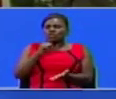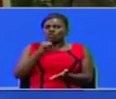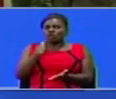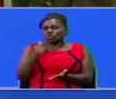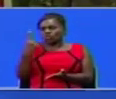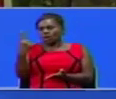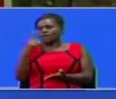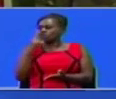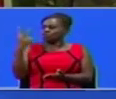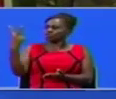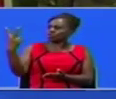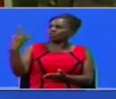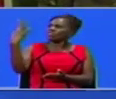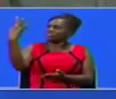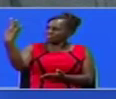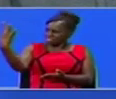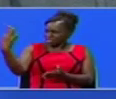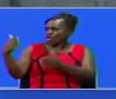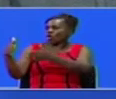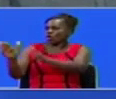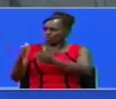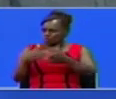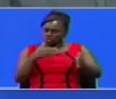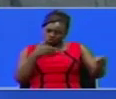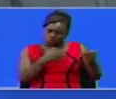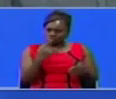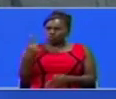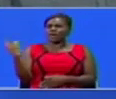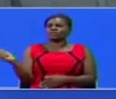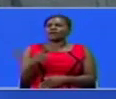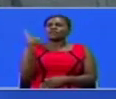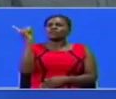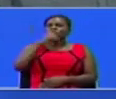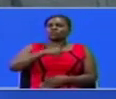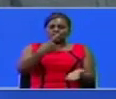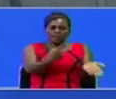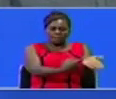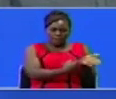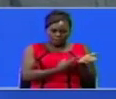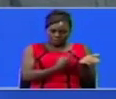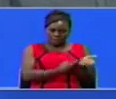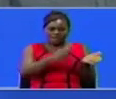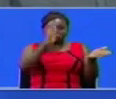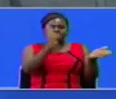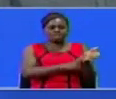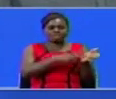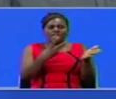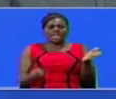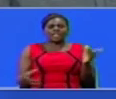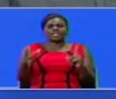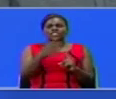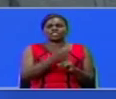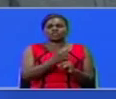one, not two, but three chances in close to a month to conclude negotiations. They failed to meet all of